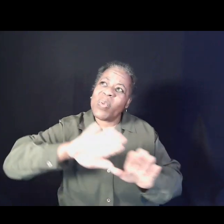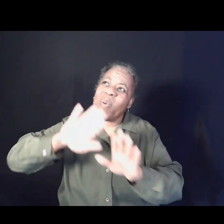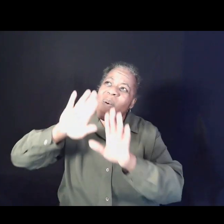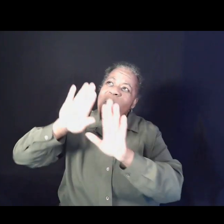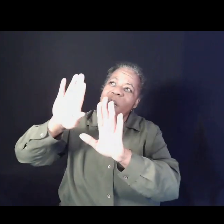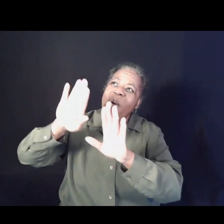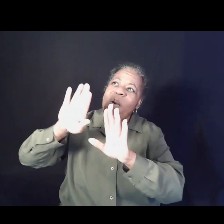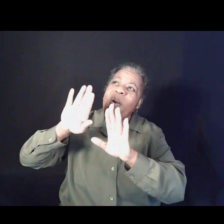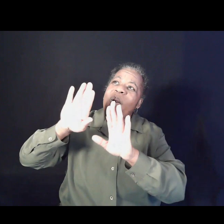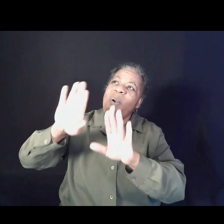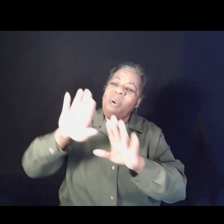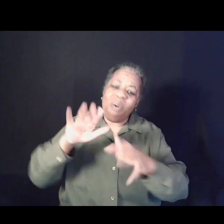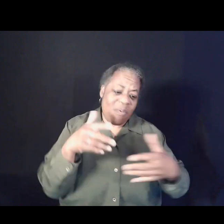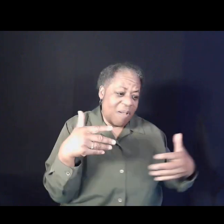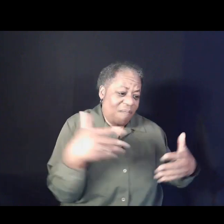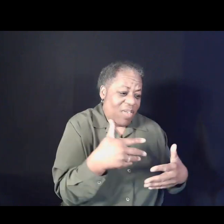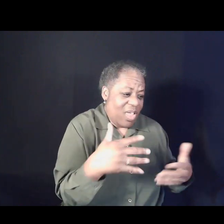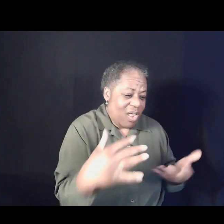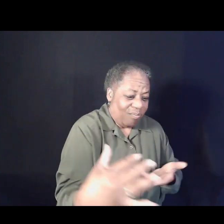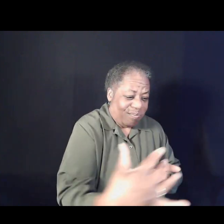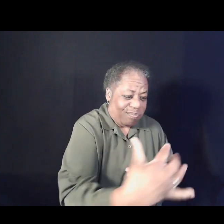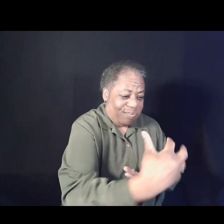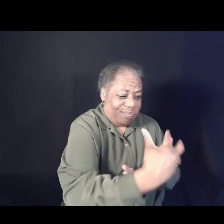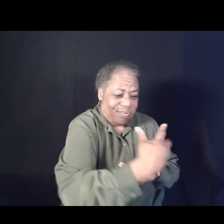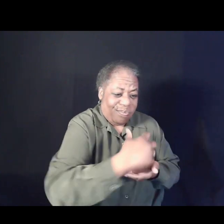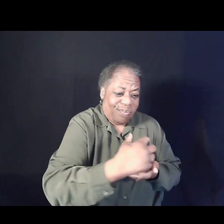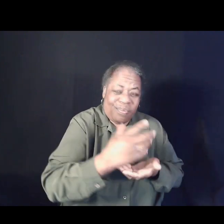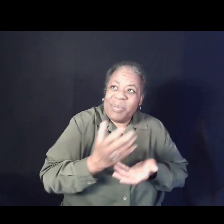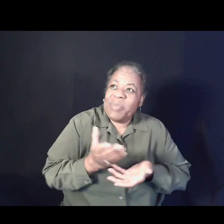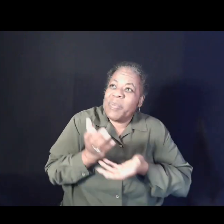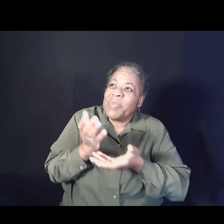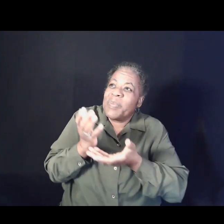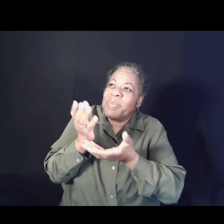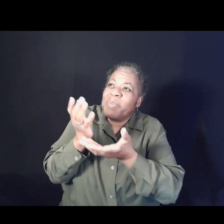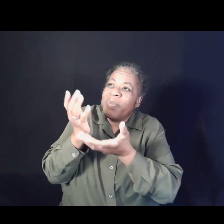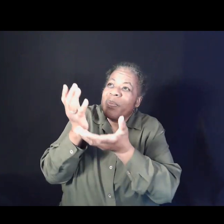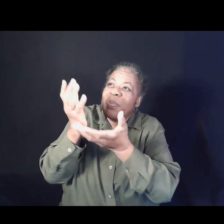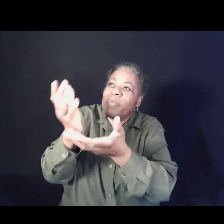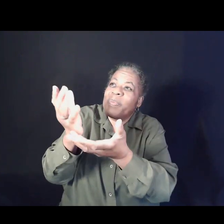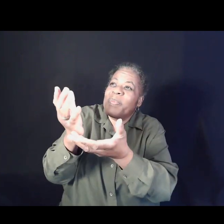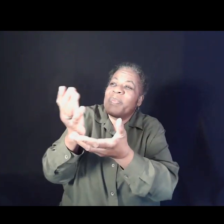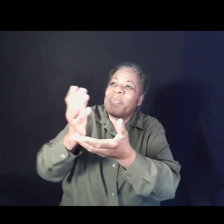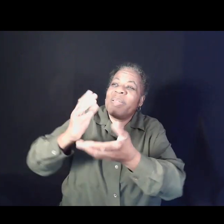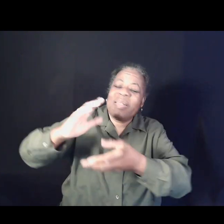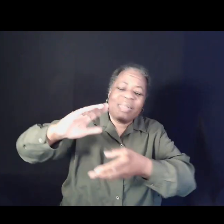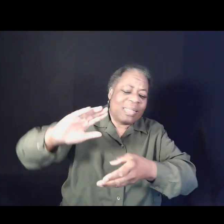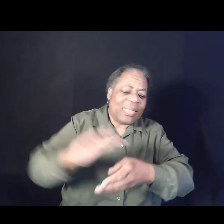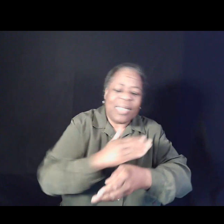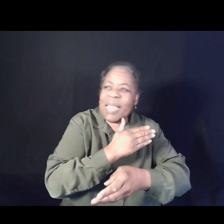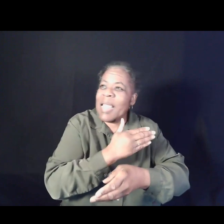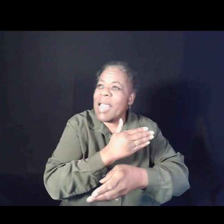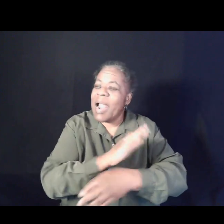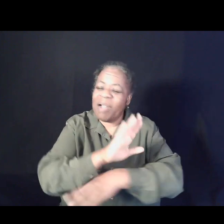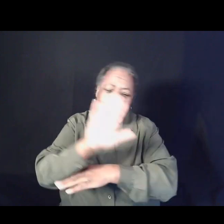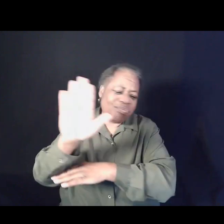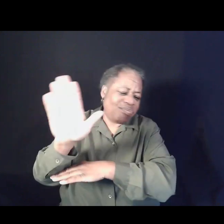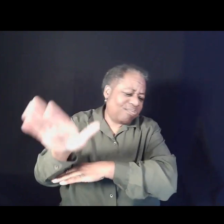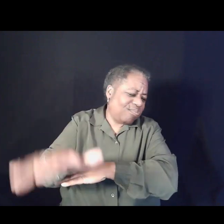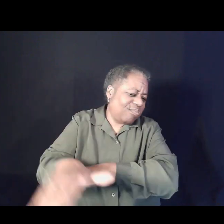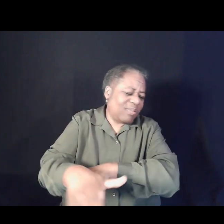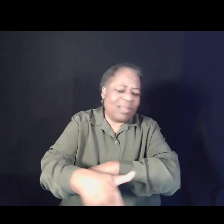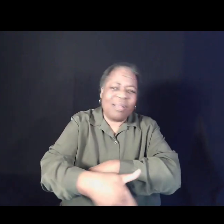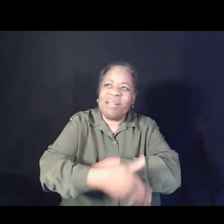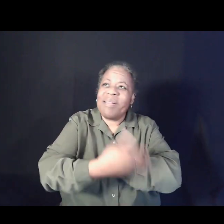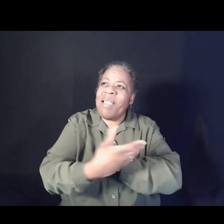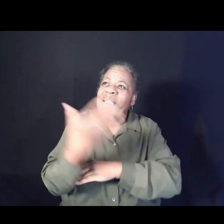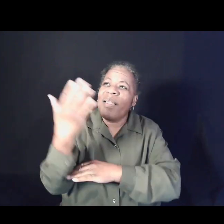every fear I lay at your feet, I'll sing through the night. Oh God,